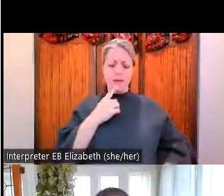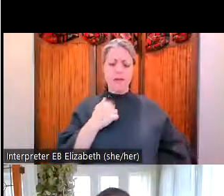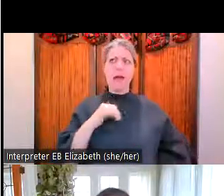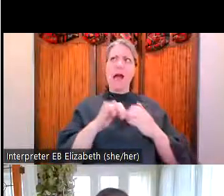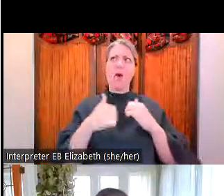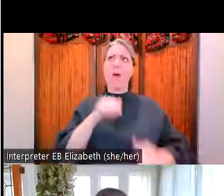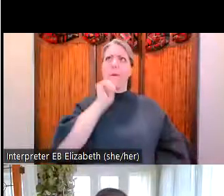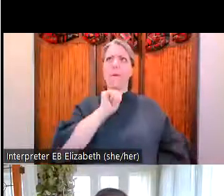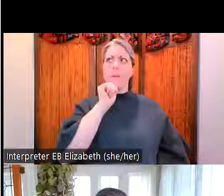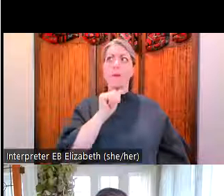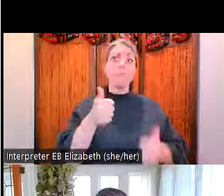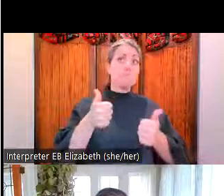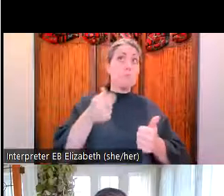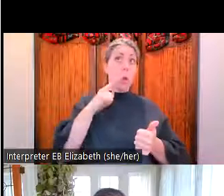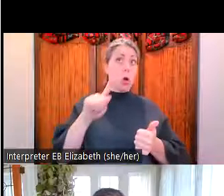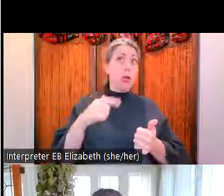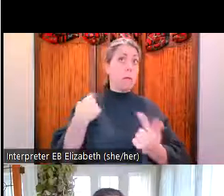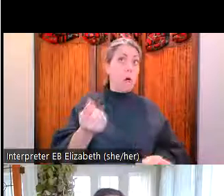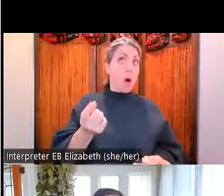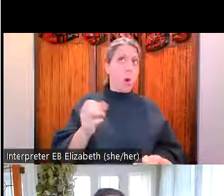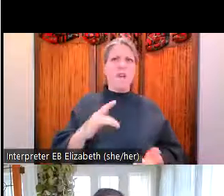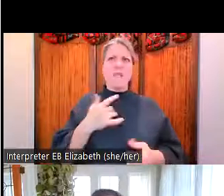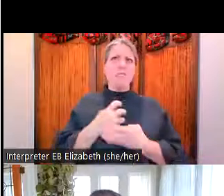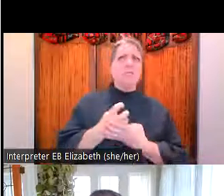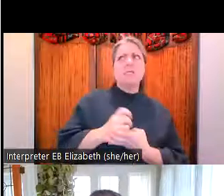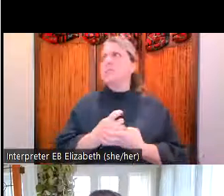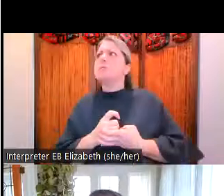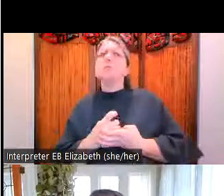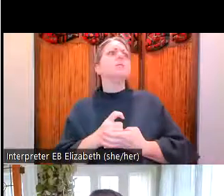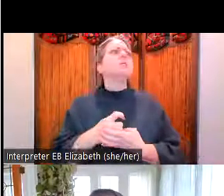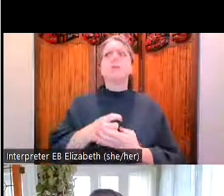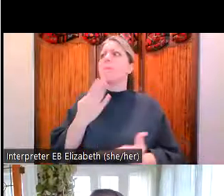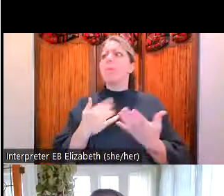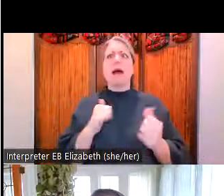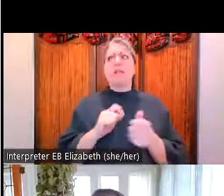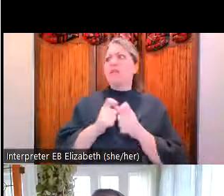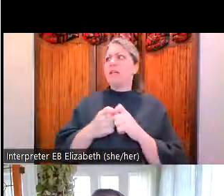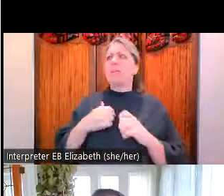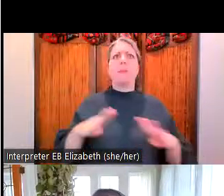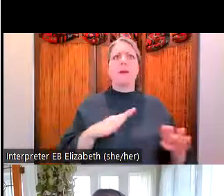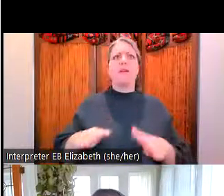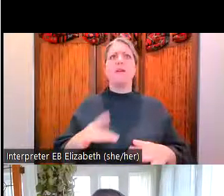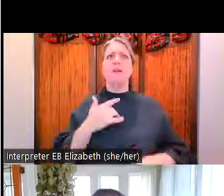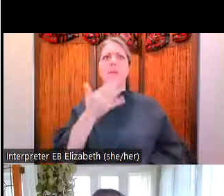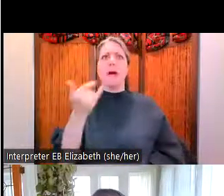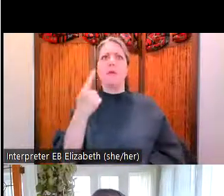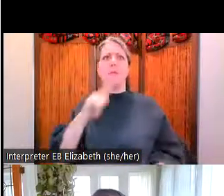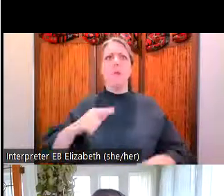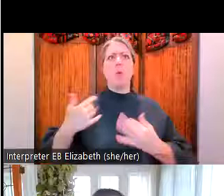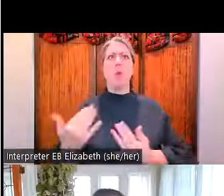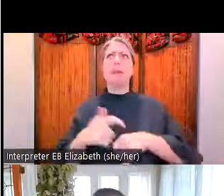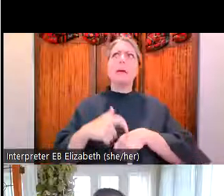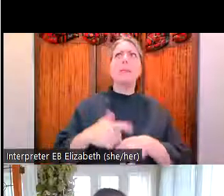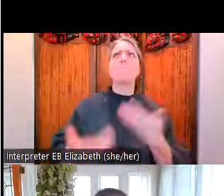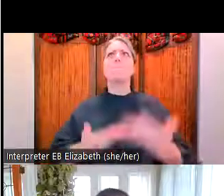is actually working. So is what I'm doing working, or is there something that maybe I could do differently that would be better?